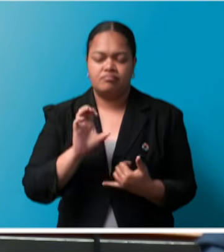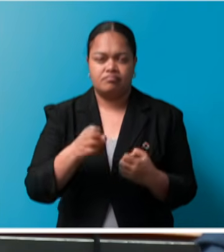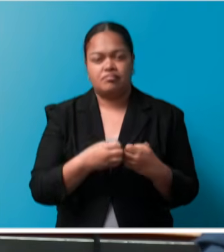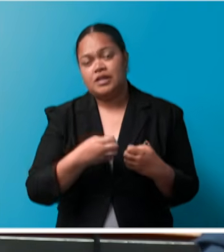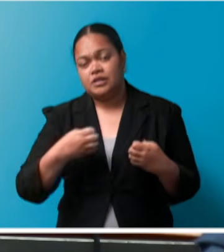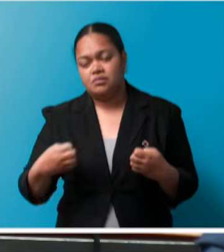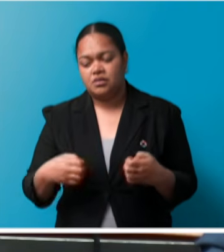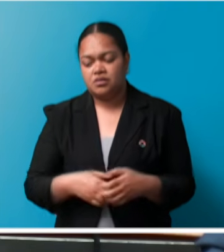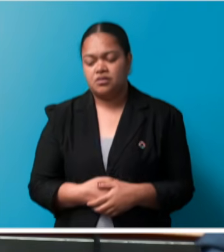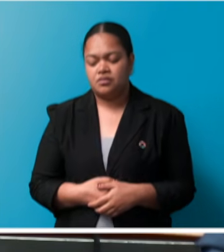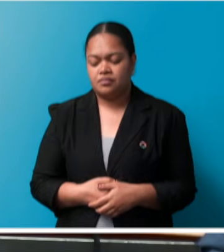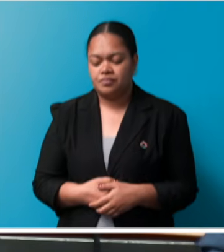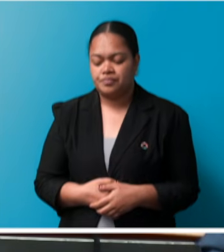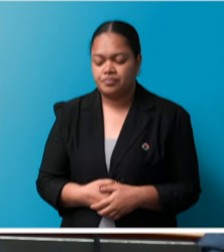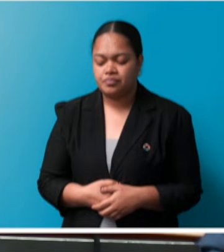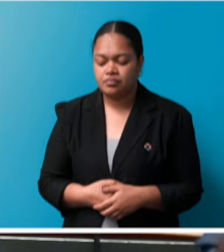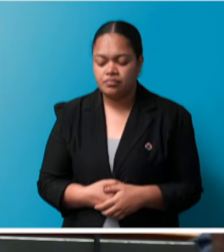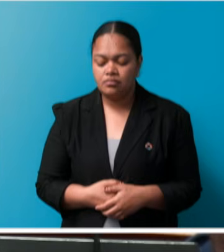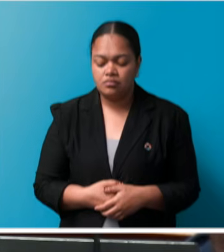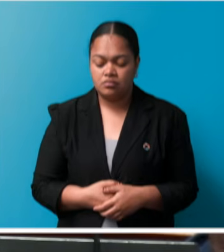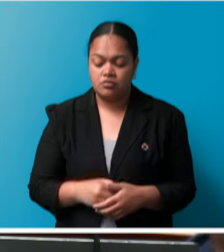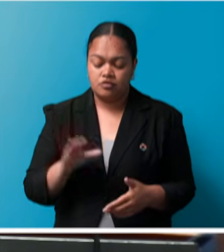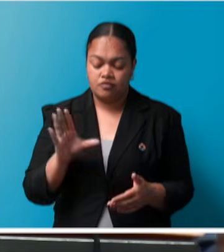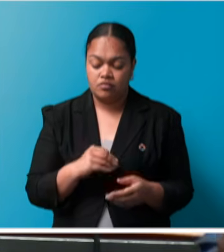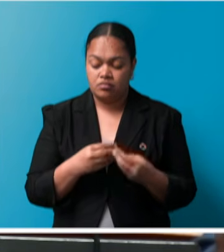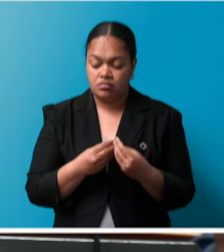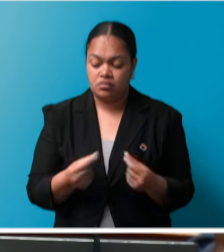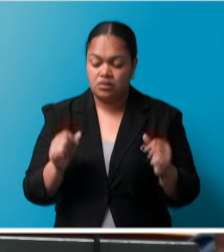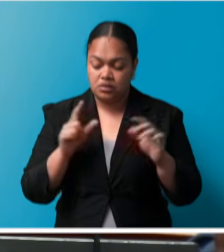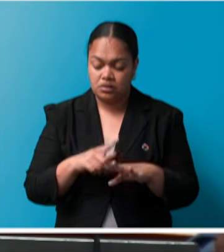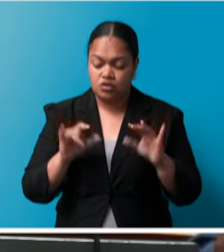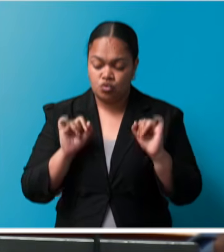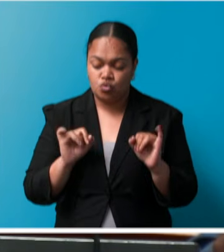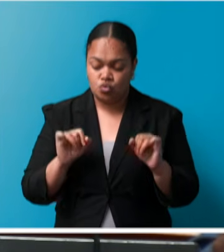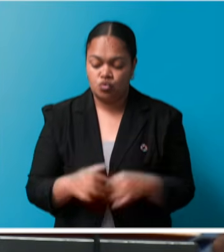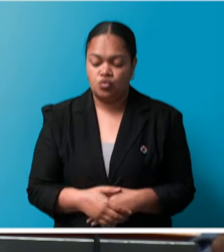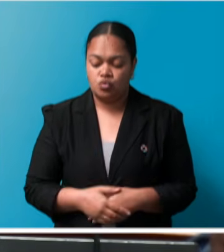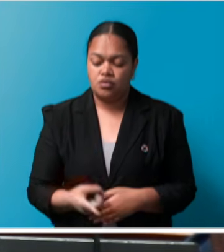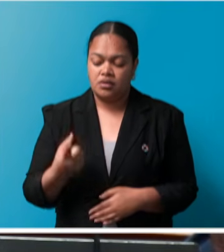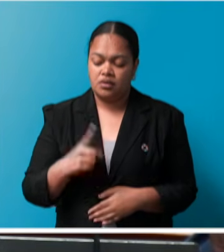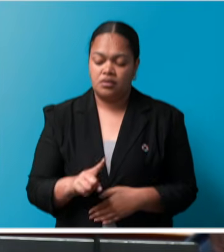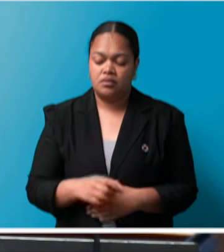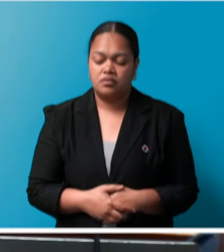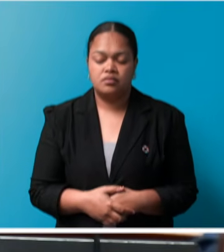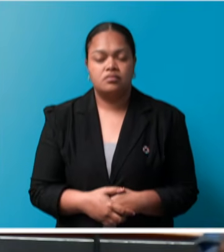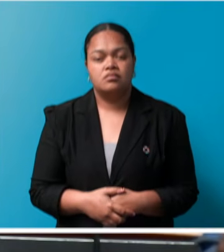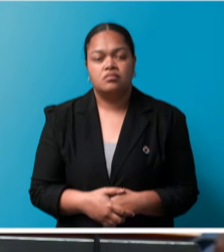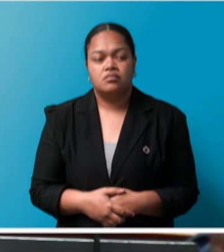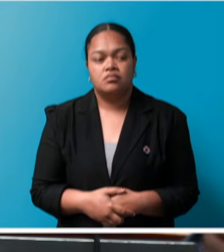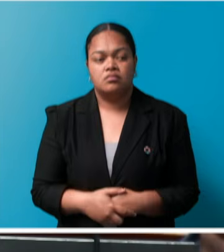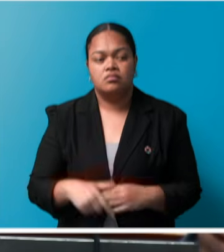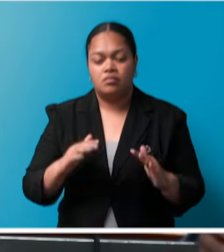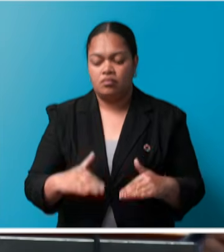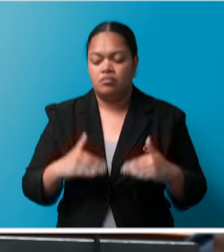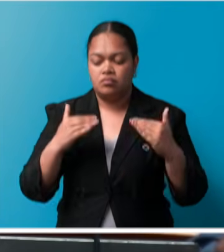and innovation. From resolving strategic land issues at the post-Fiji Limited, advancing